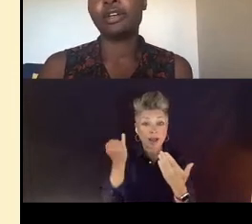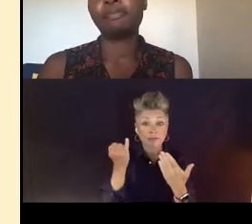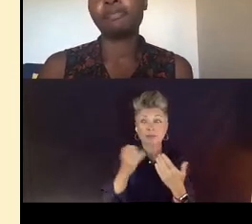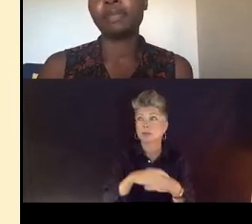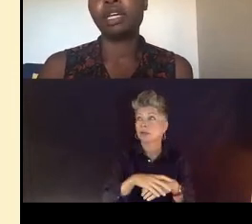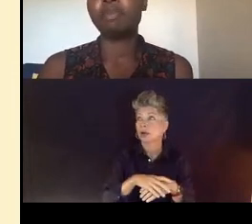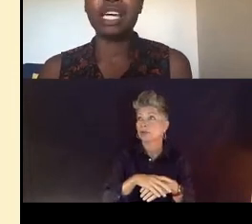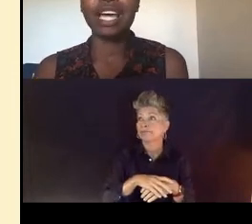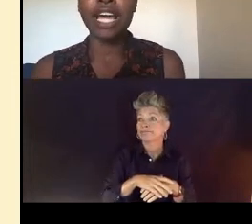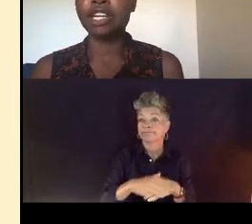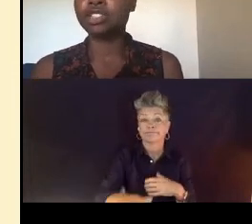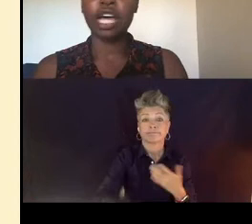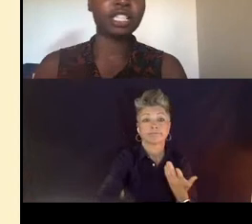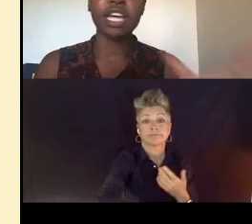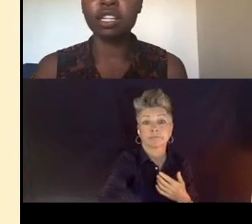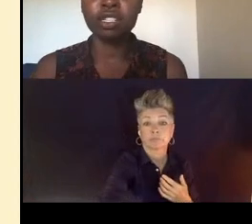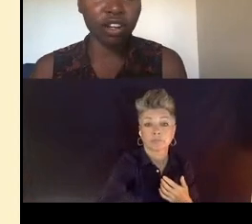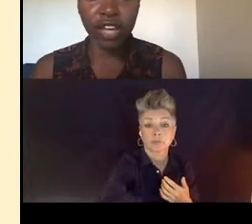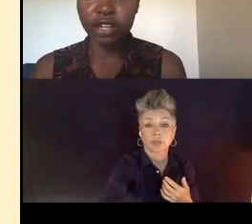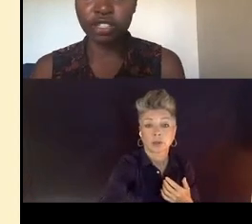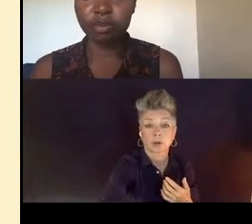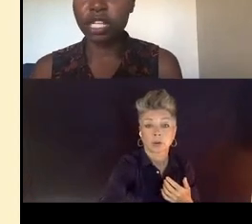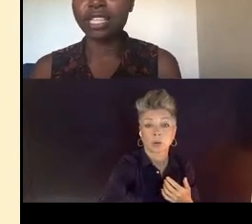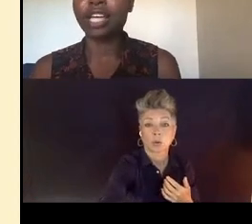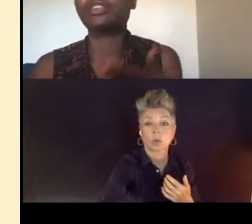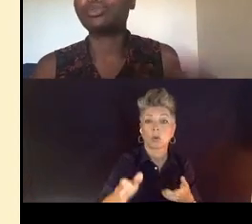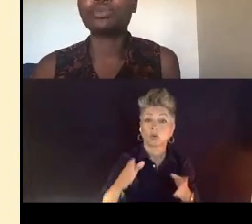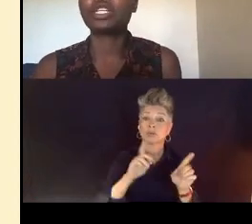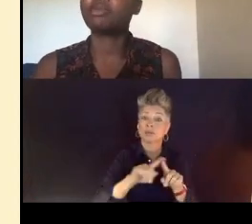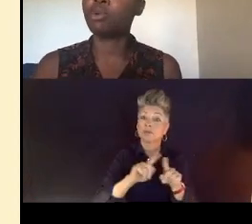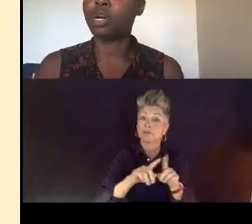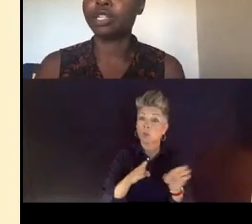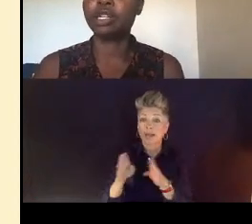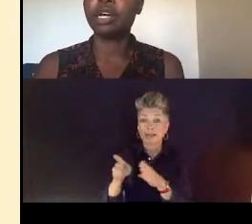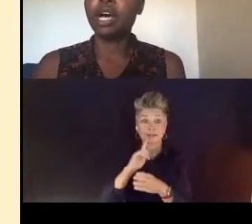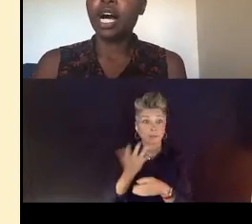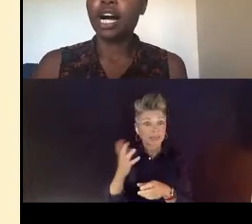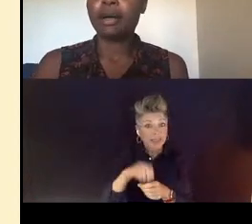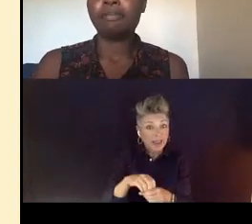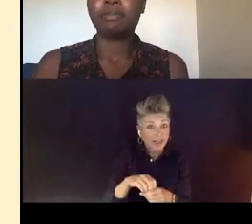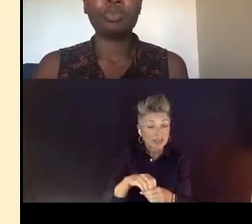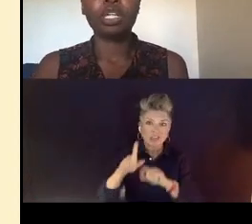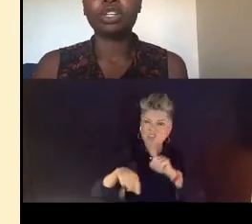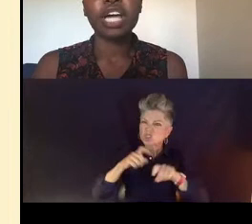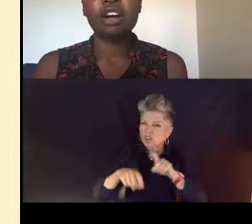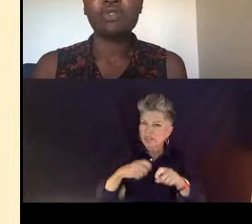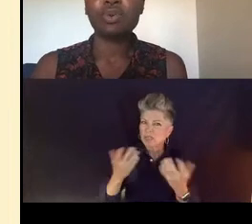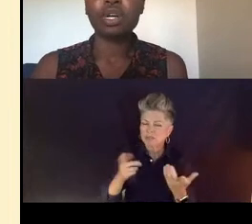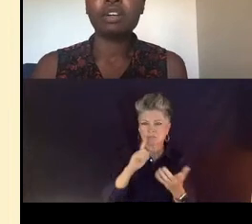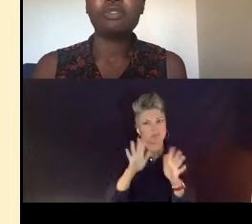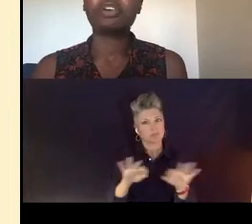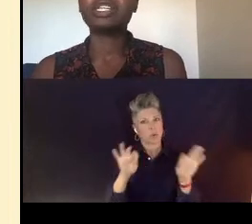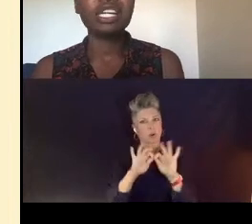to be engaged, like taking a survey or something like that. Those are really important. You want to look out